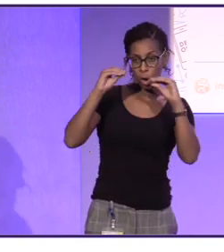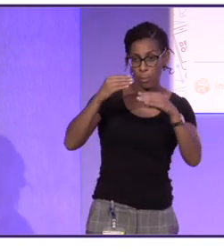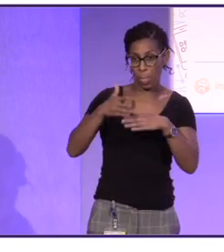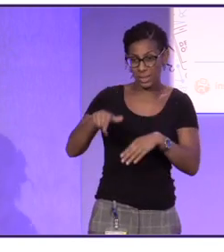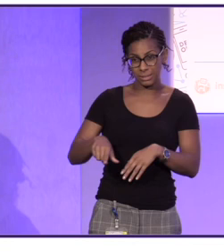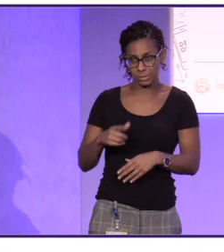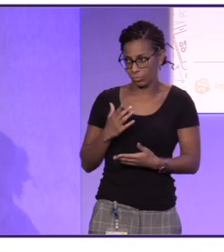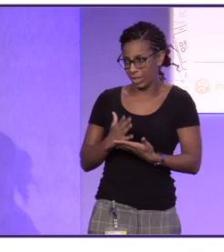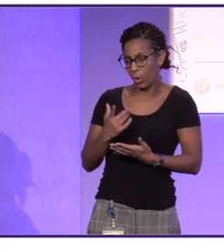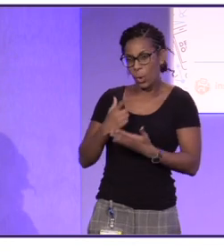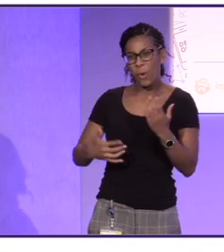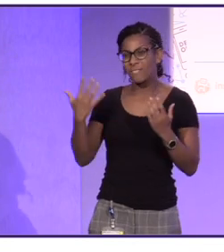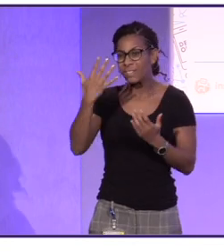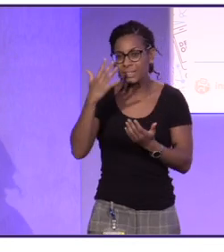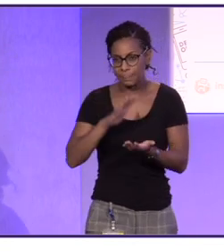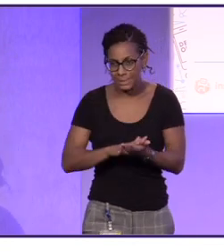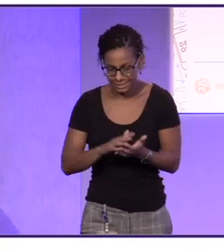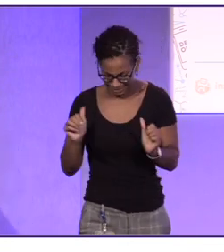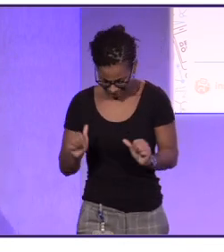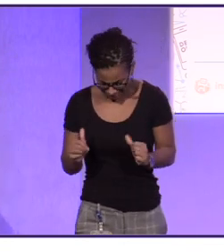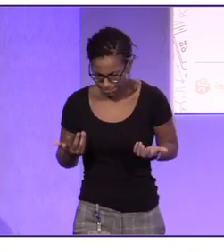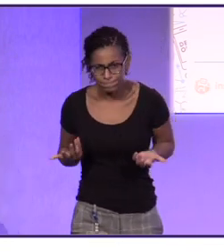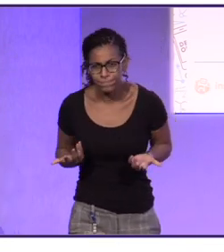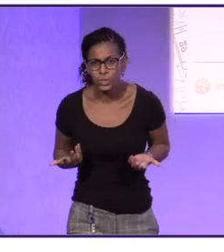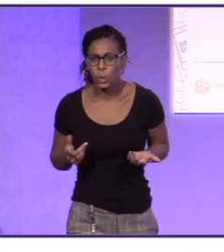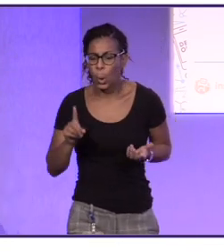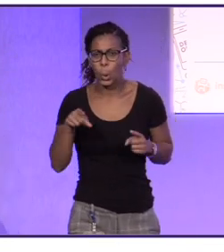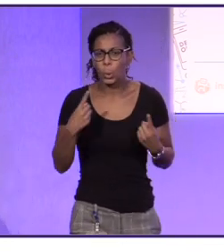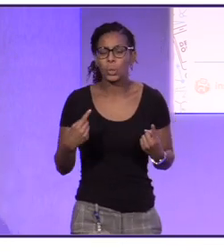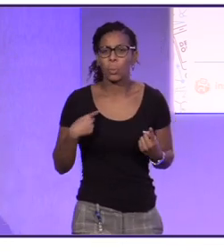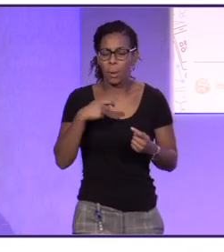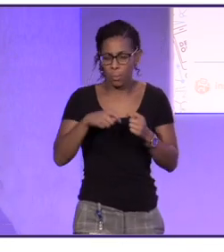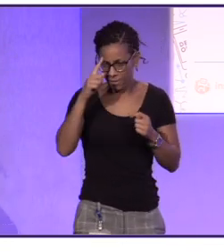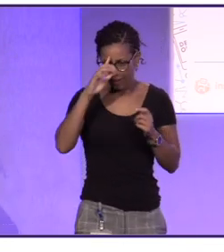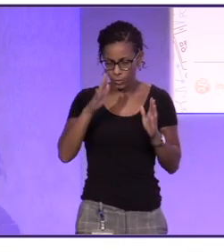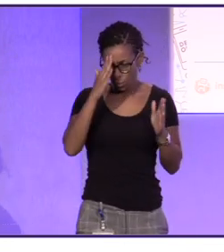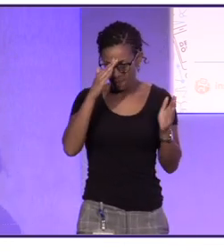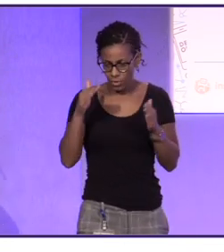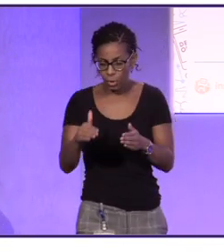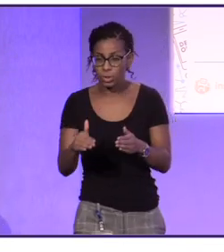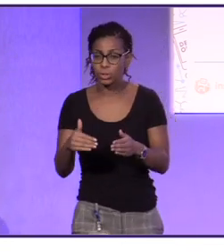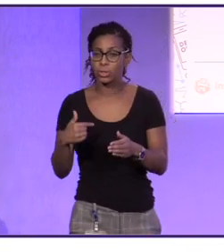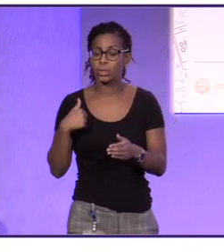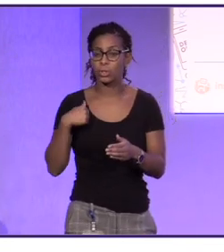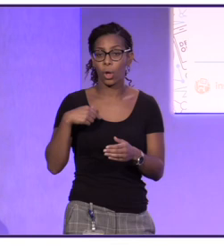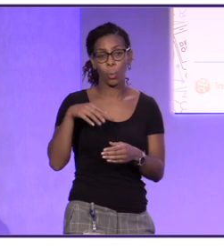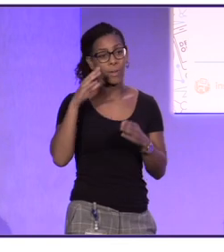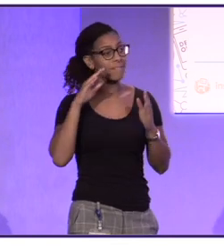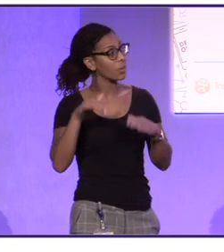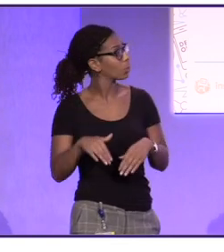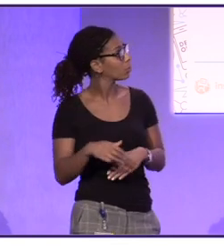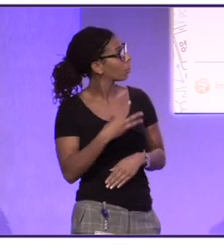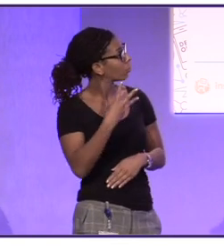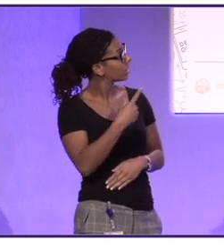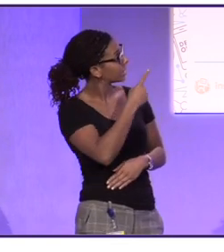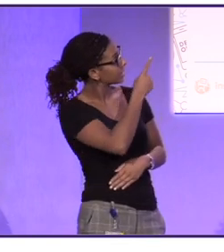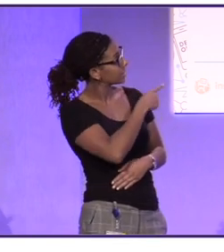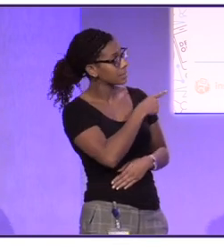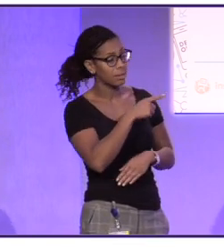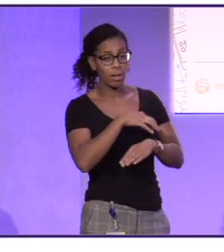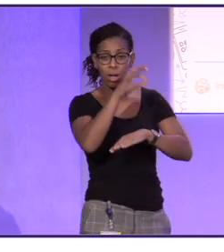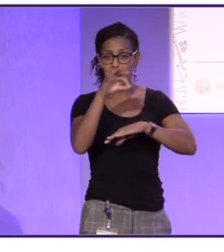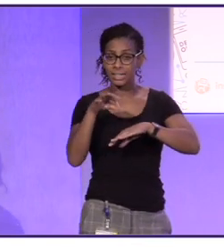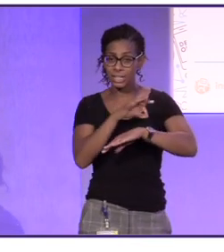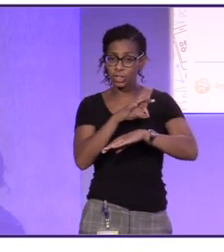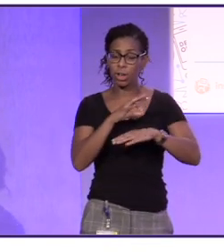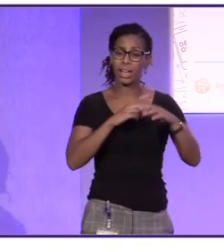minutes left, won't work. So again, we focus on the three points at the left, the architecture, the infrastructure, and